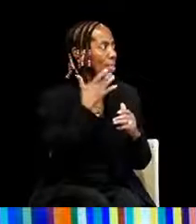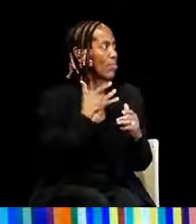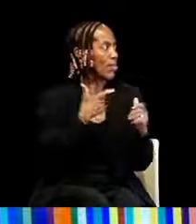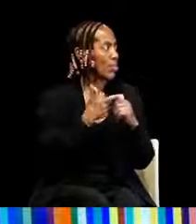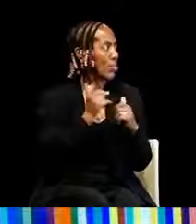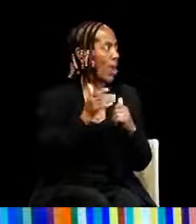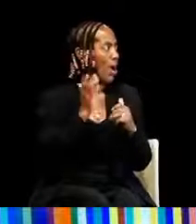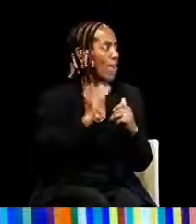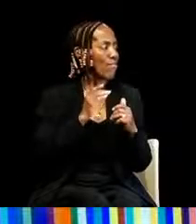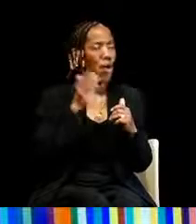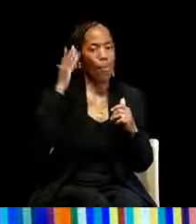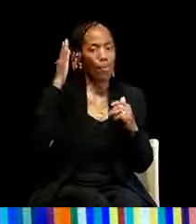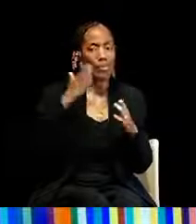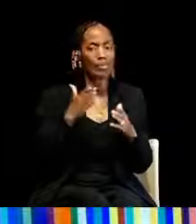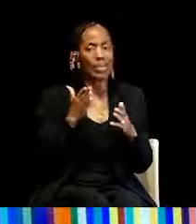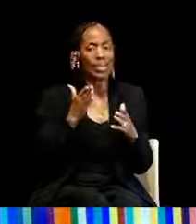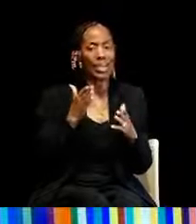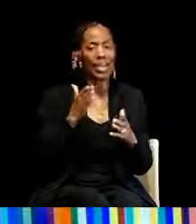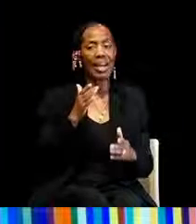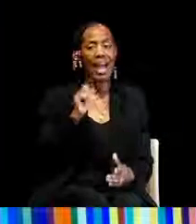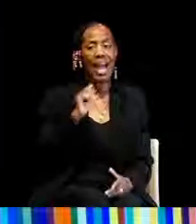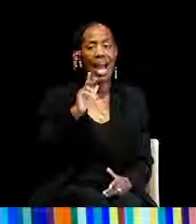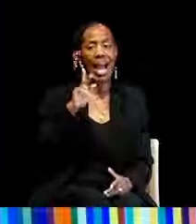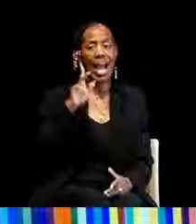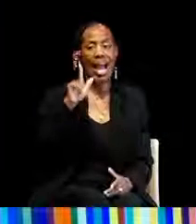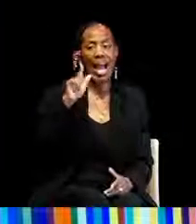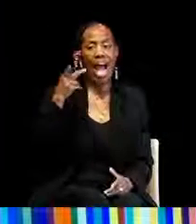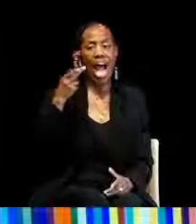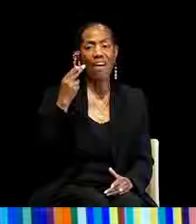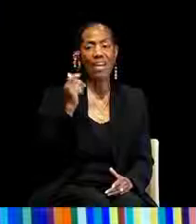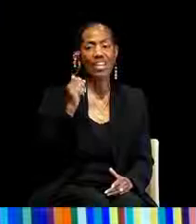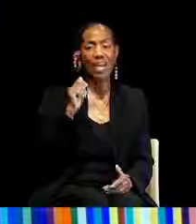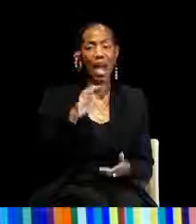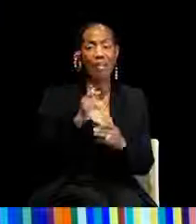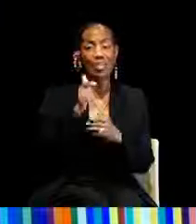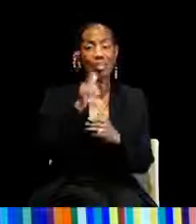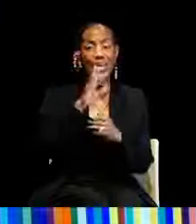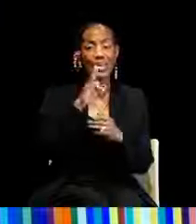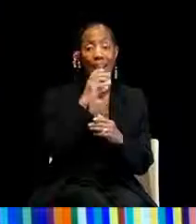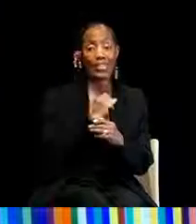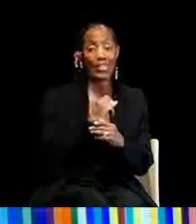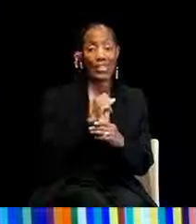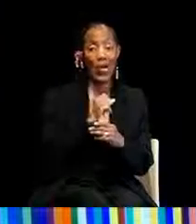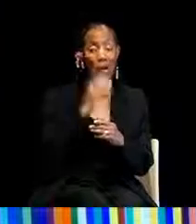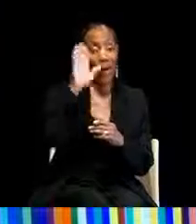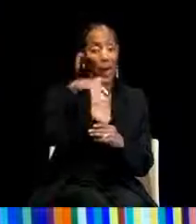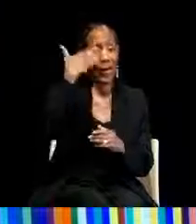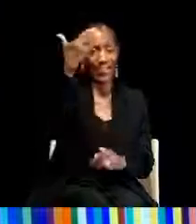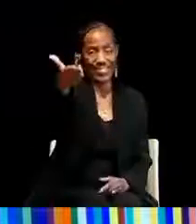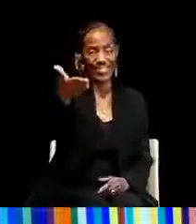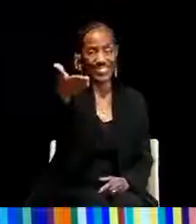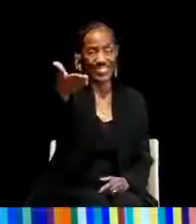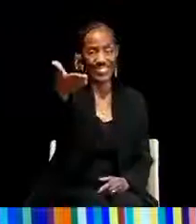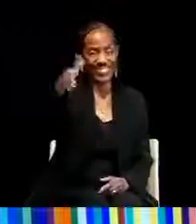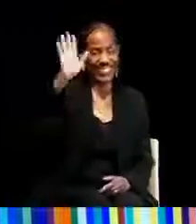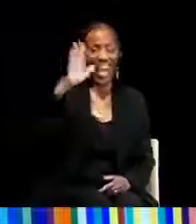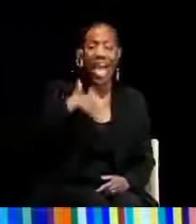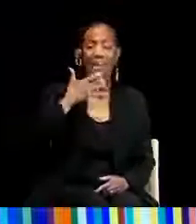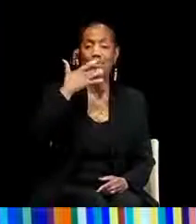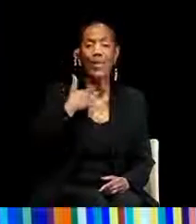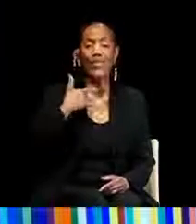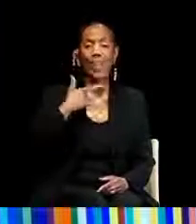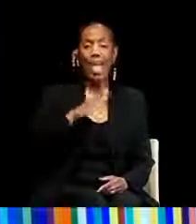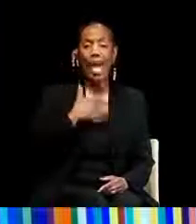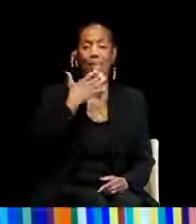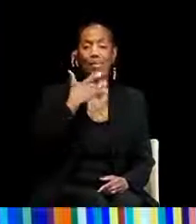our former speaker, Alpha, who is turning 27 this morning. And Mario, we have a cake. We